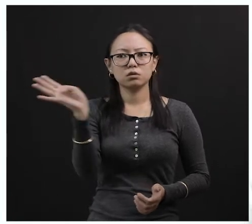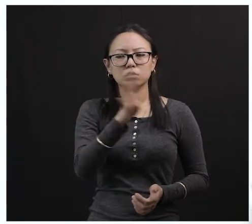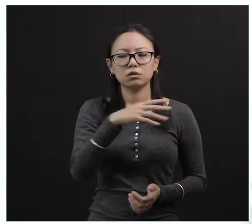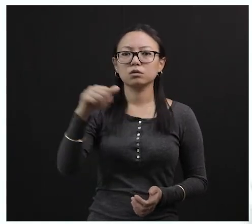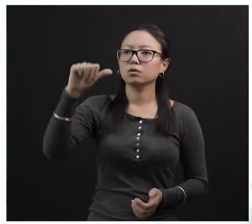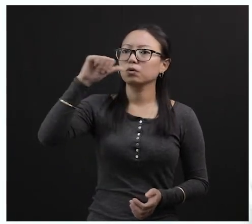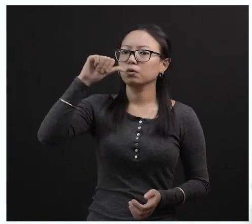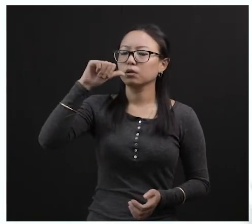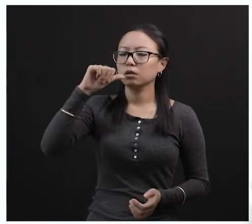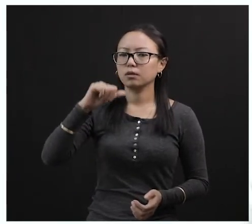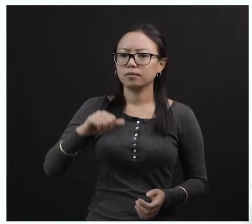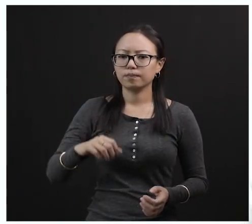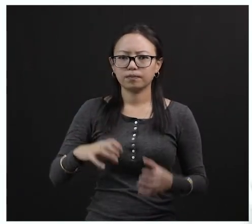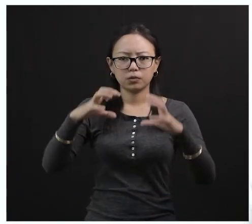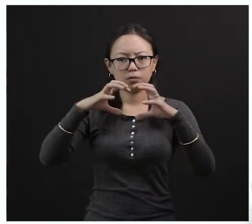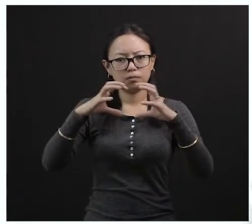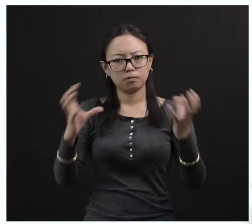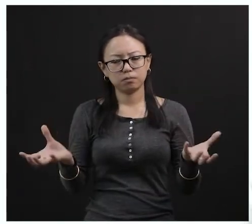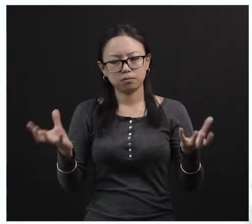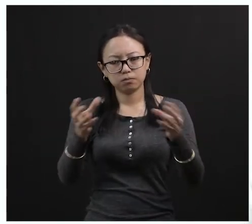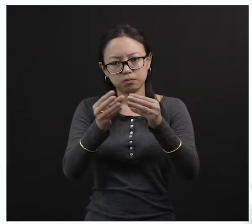wind, and water.